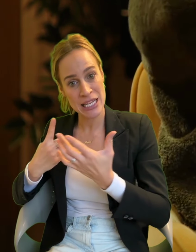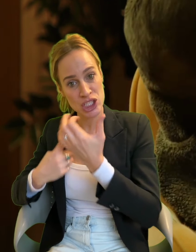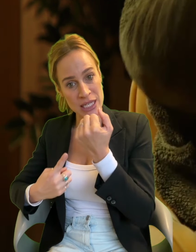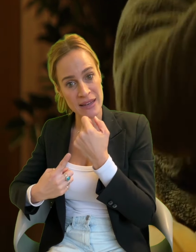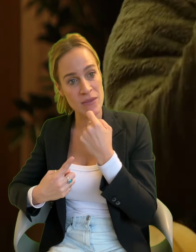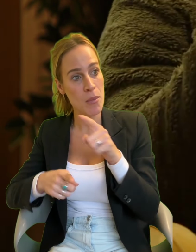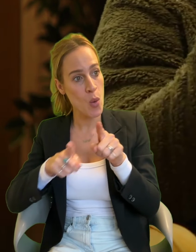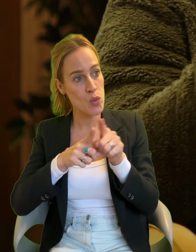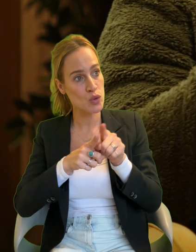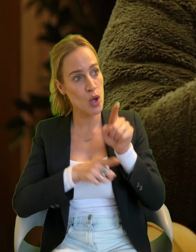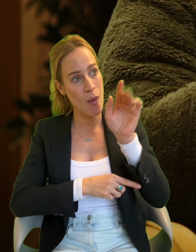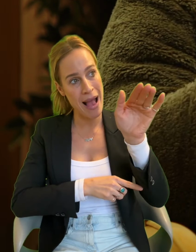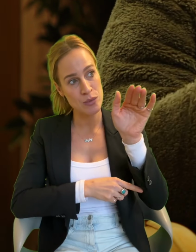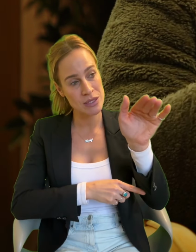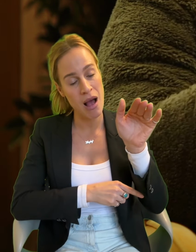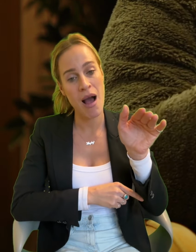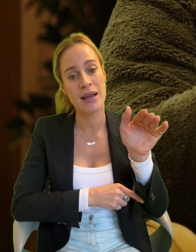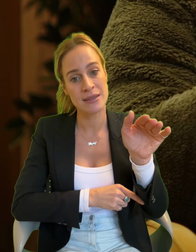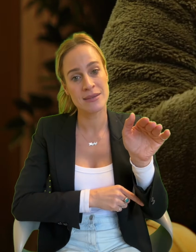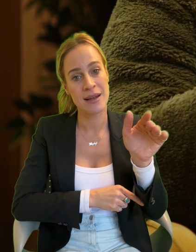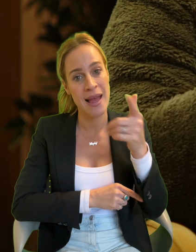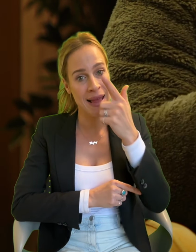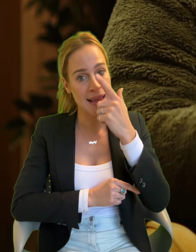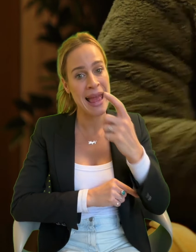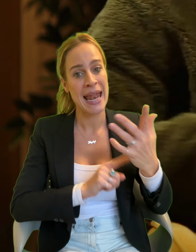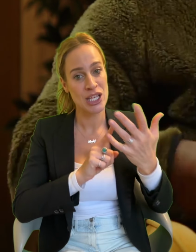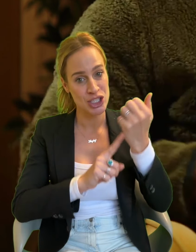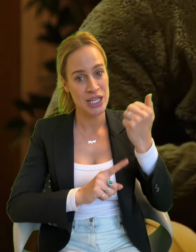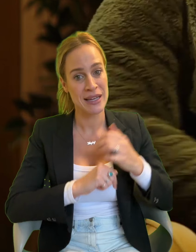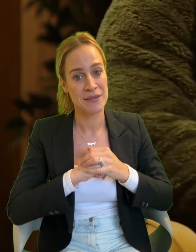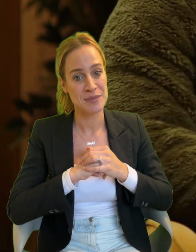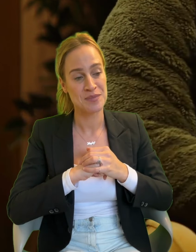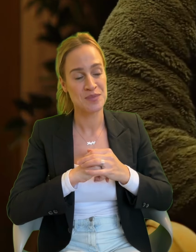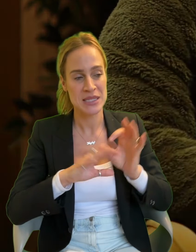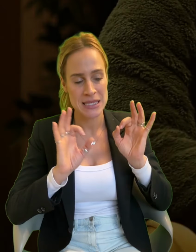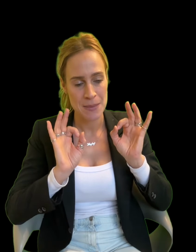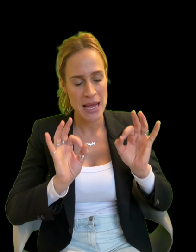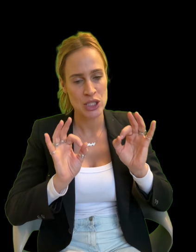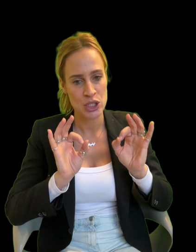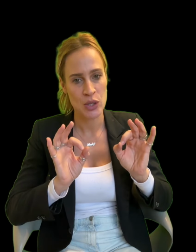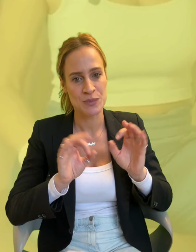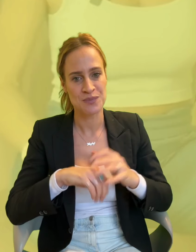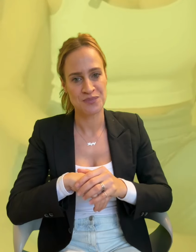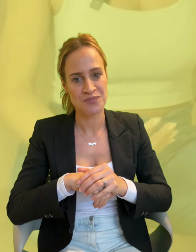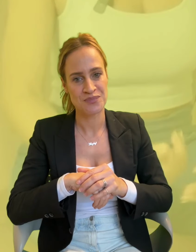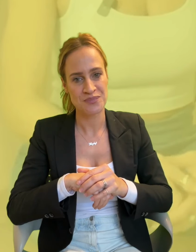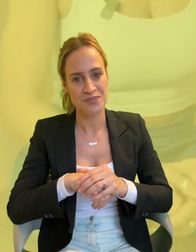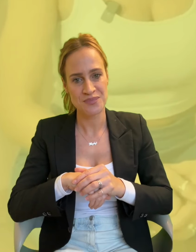accomplish outside of the gym doors. And that to me is a very special moment.